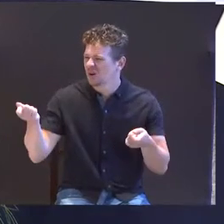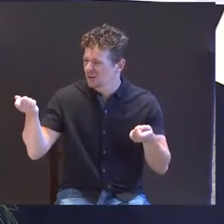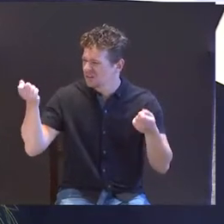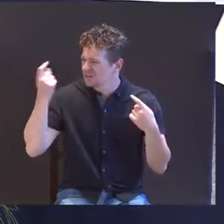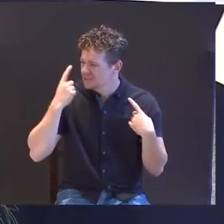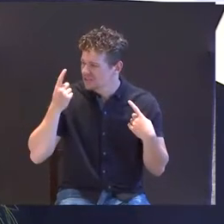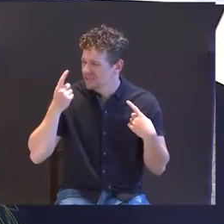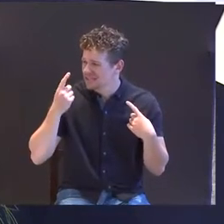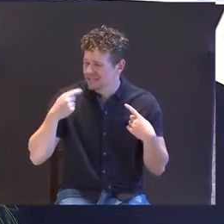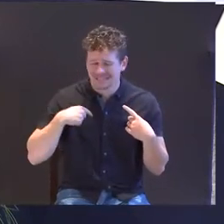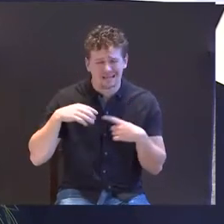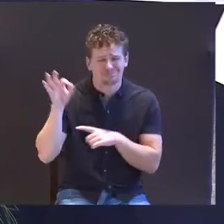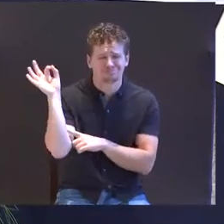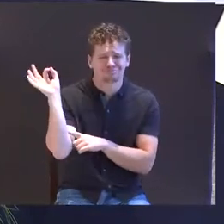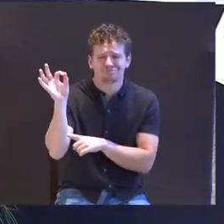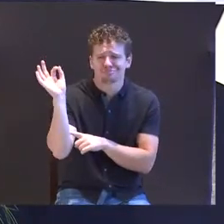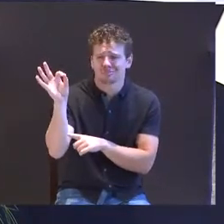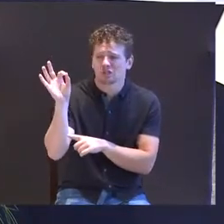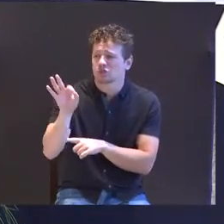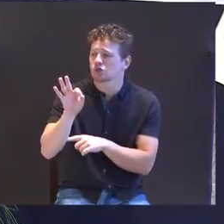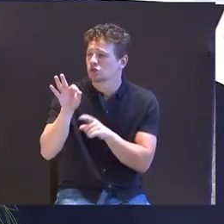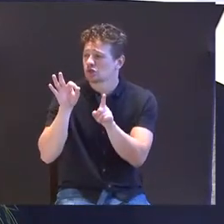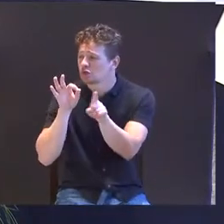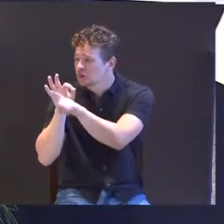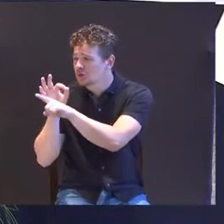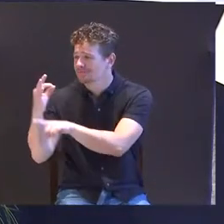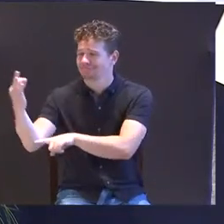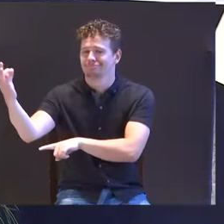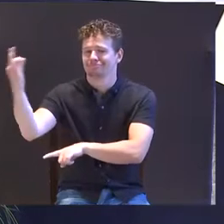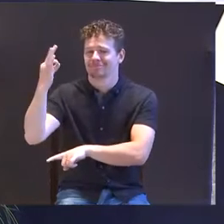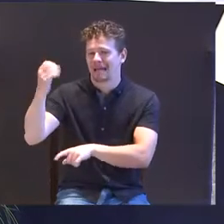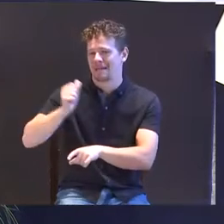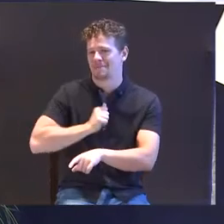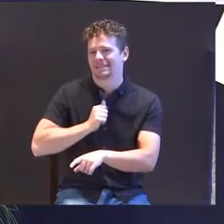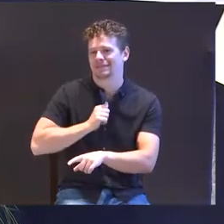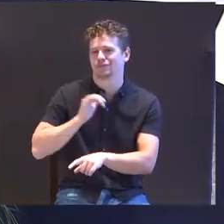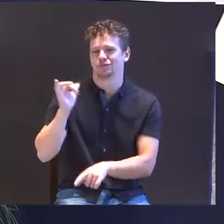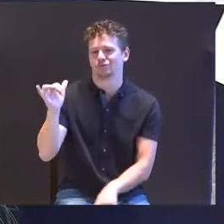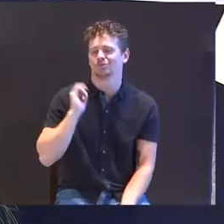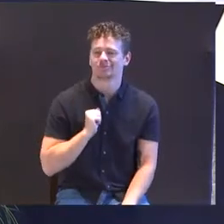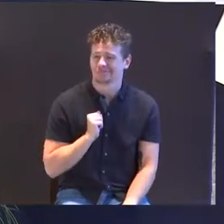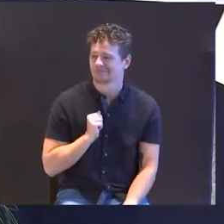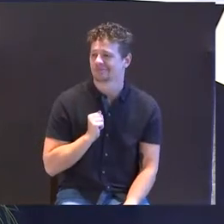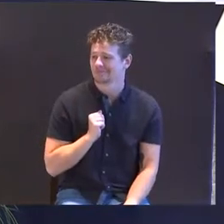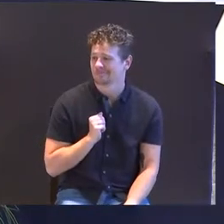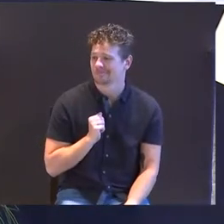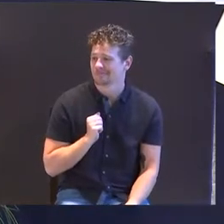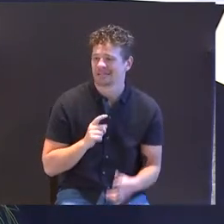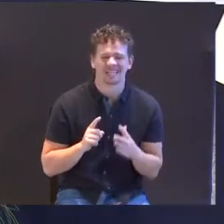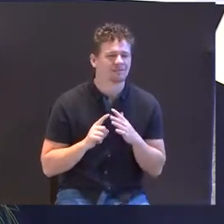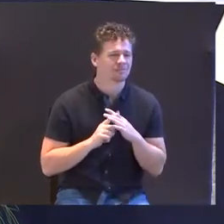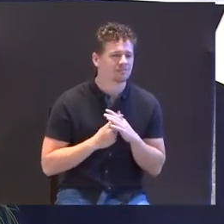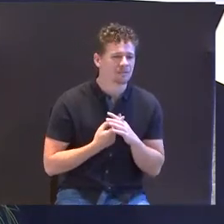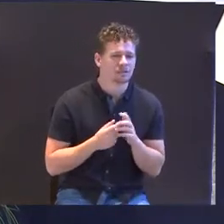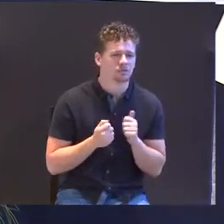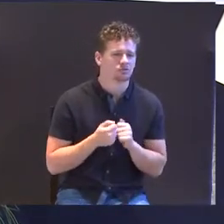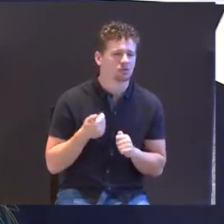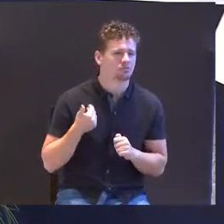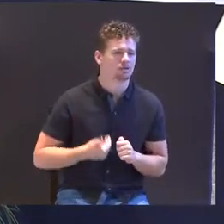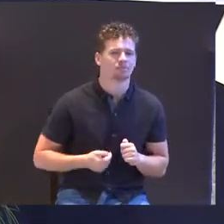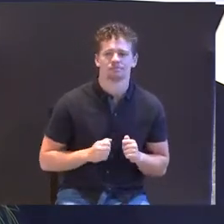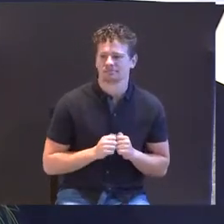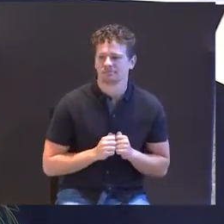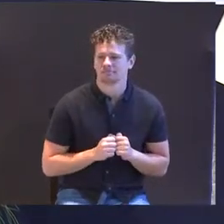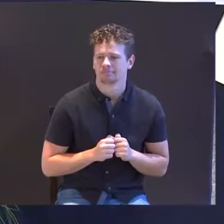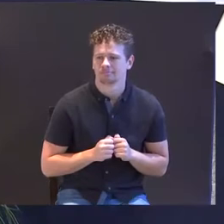too. I usually teach what I need to learn. But it begins with me. Whether it's climate